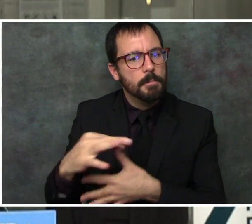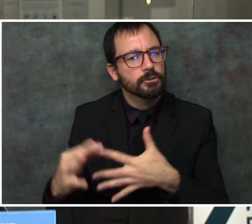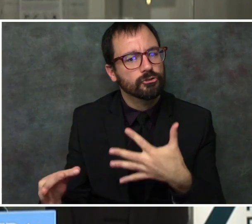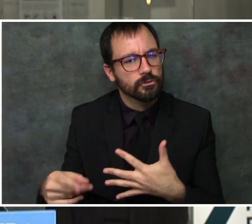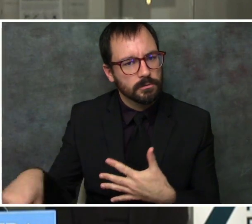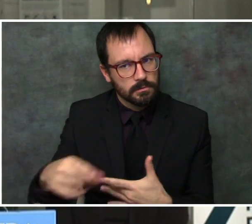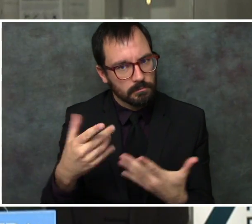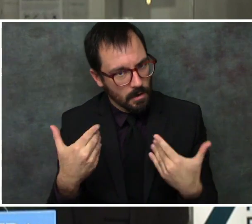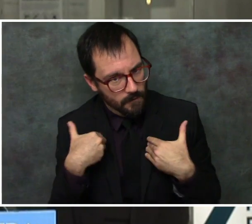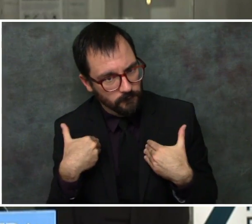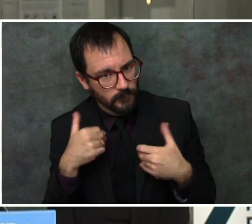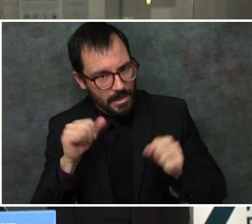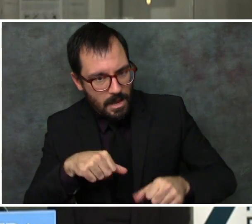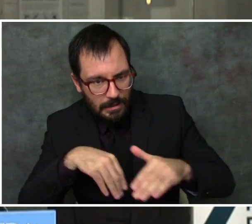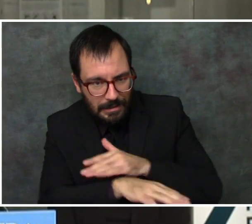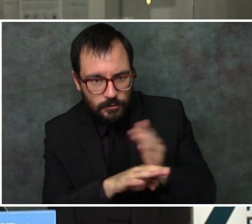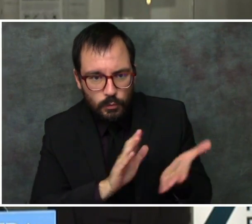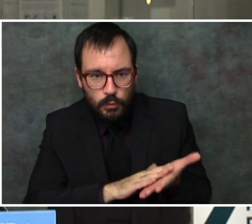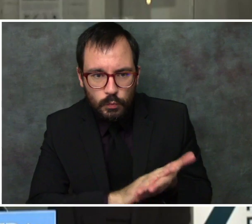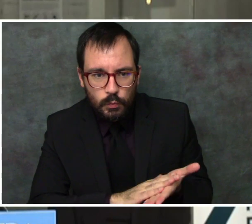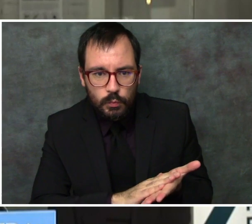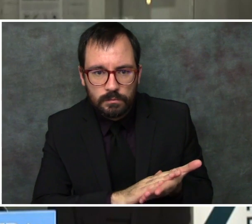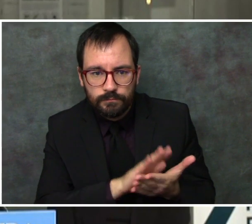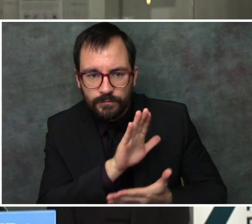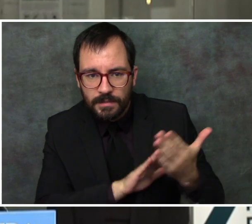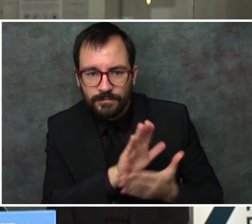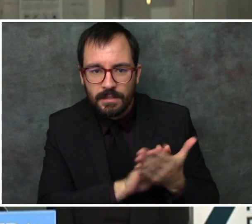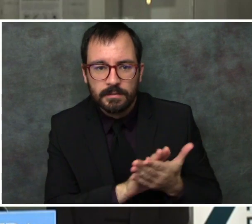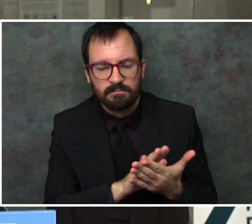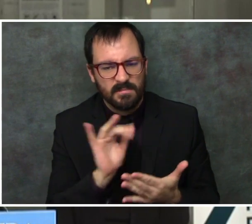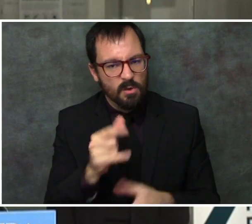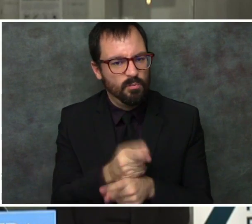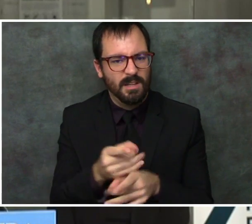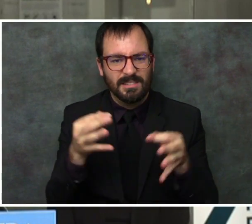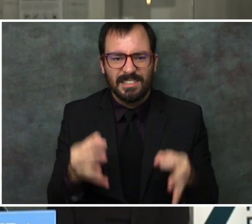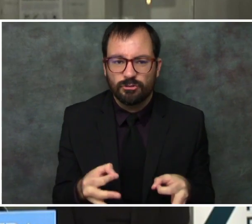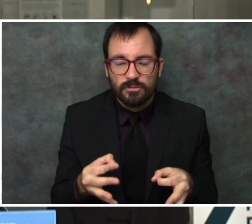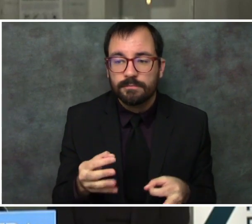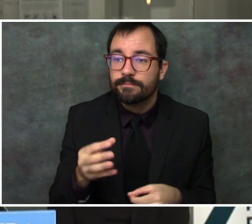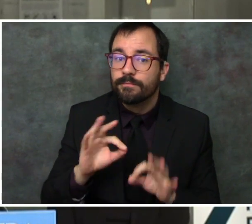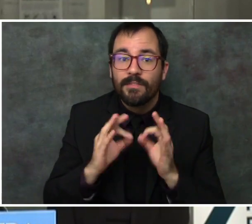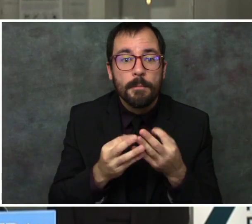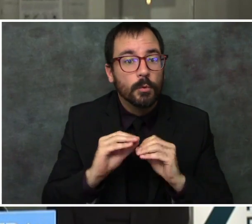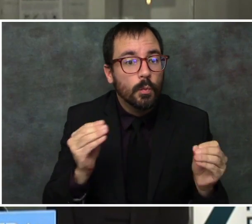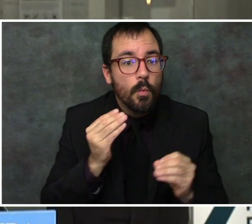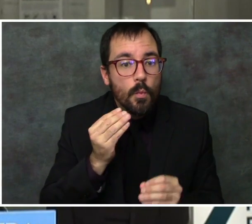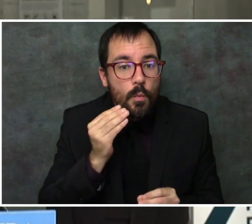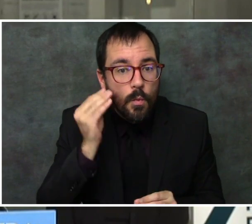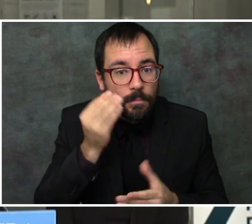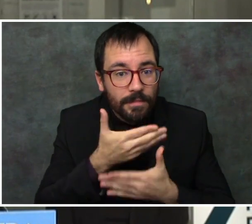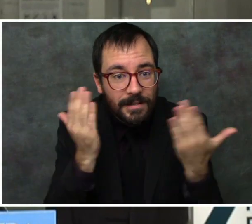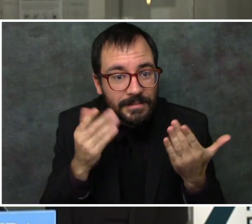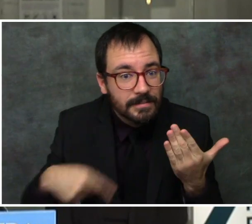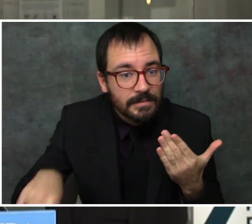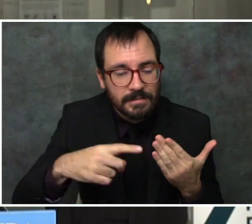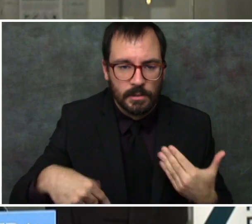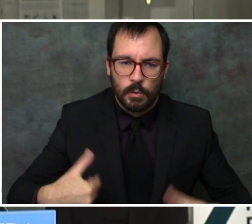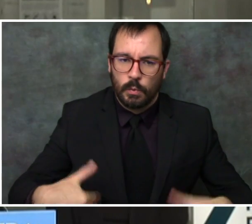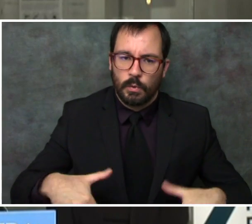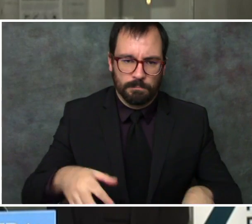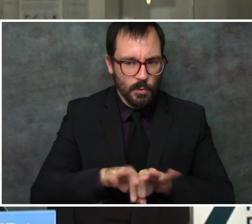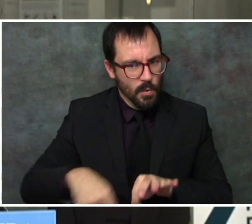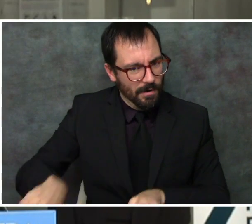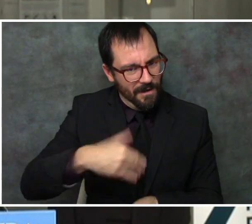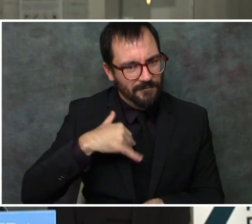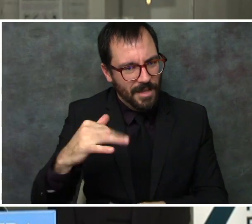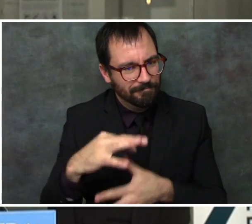During the pandemic, I've had the opportunity to meet with BPS families directly impacted by the absence of these services because remote learning